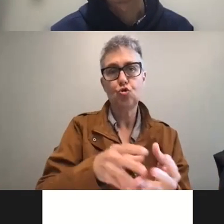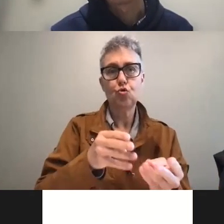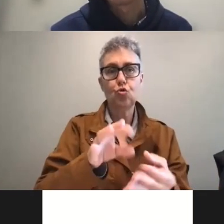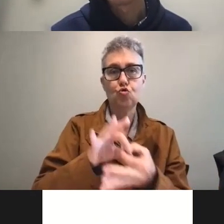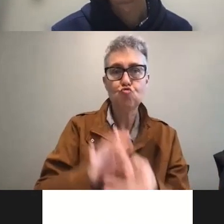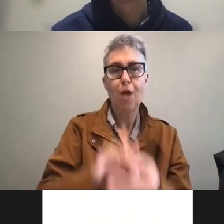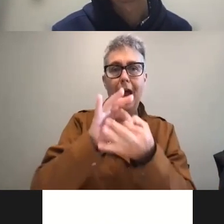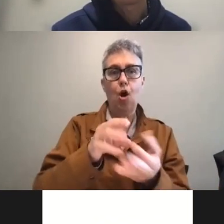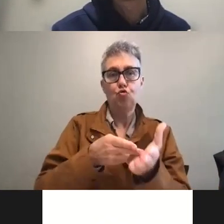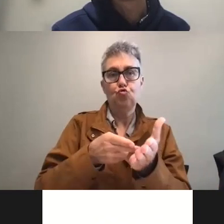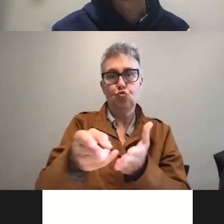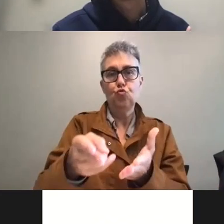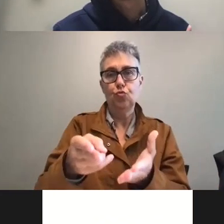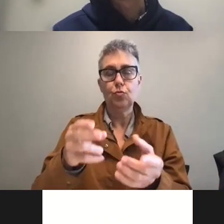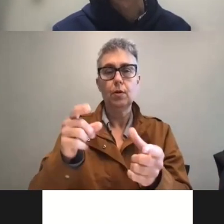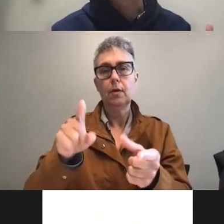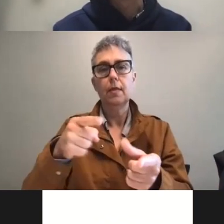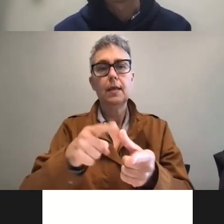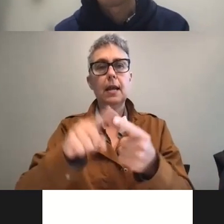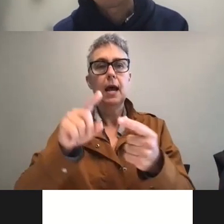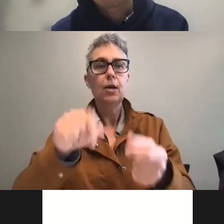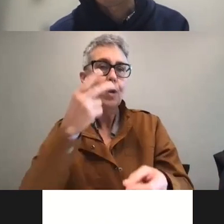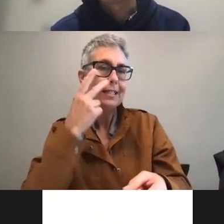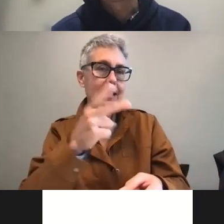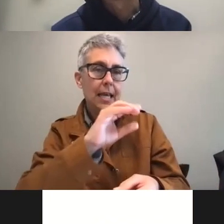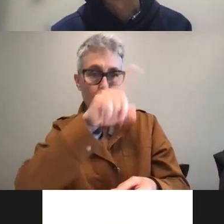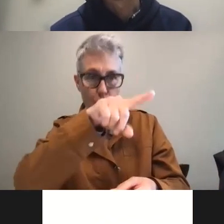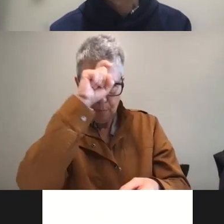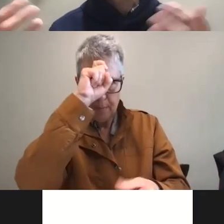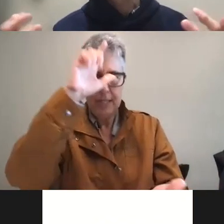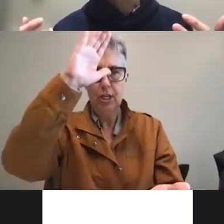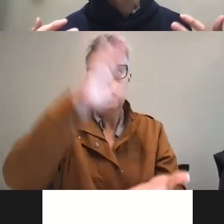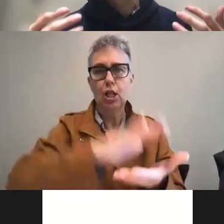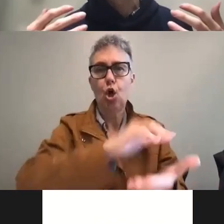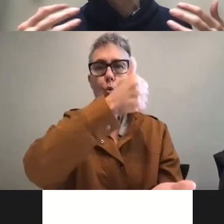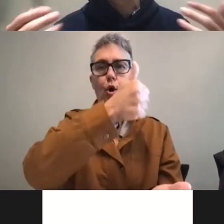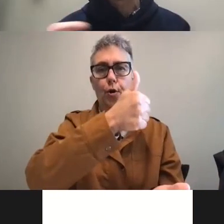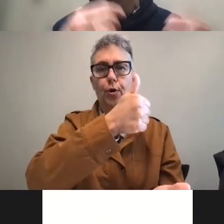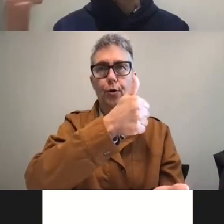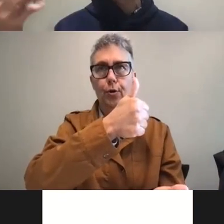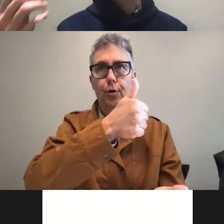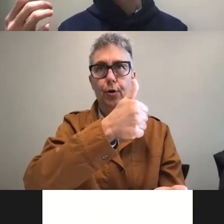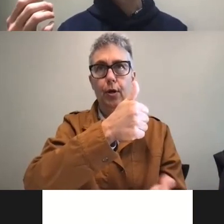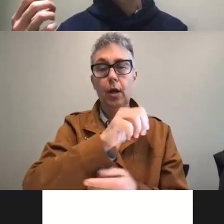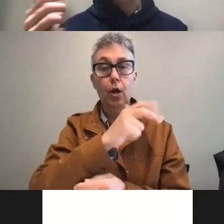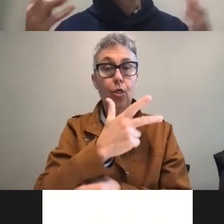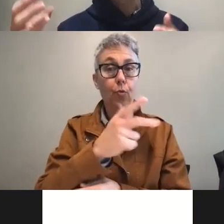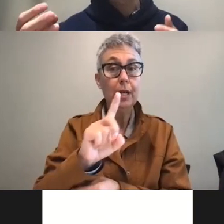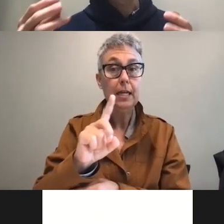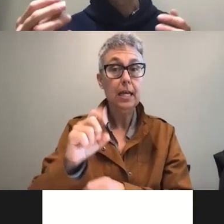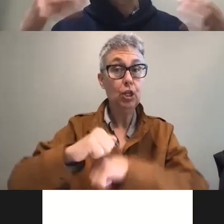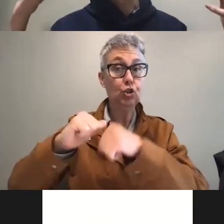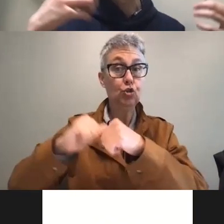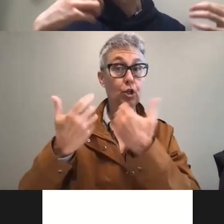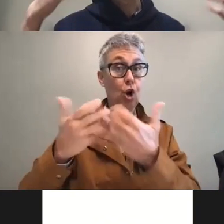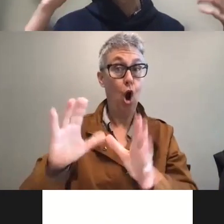And you can see here the perplexity is much lower. And because the 3D structure is given,